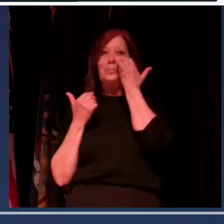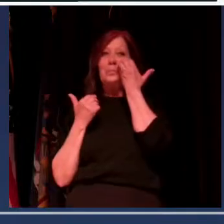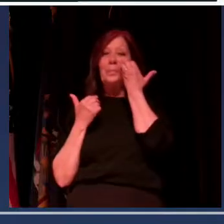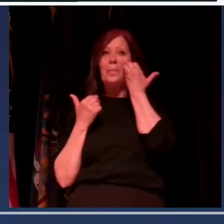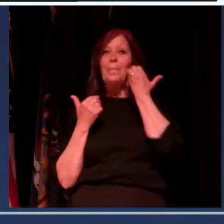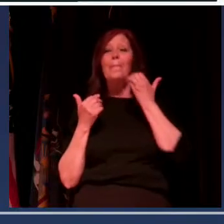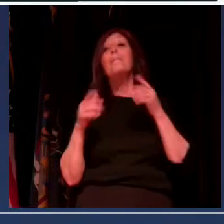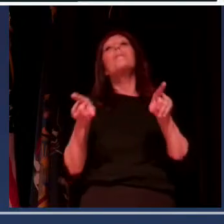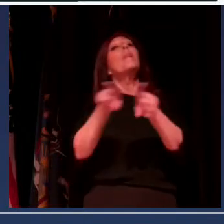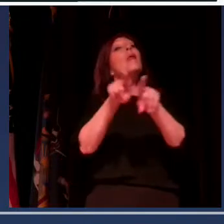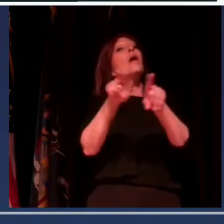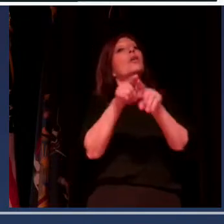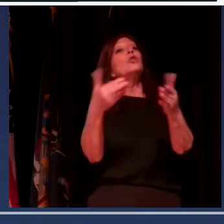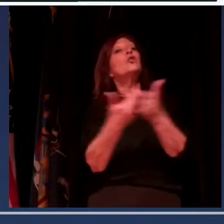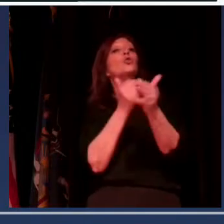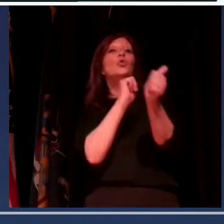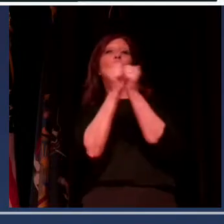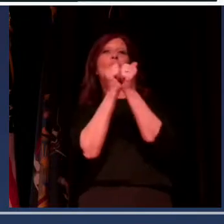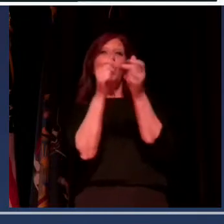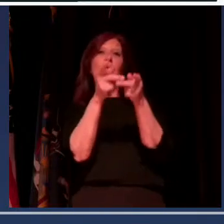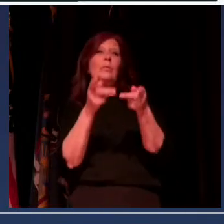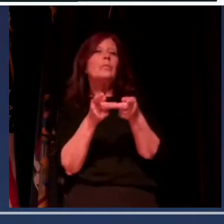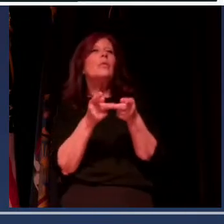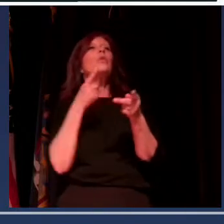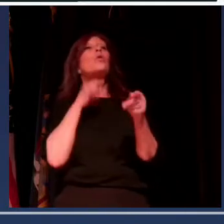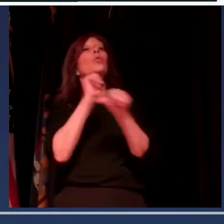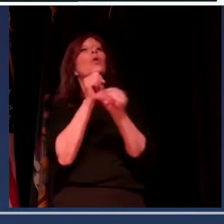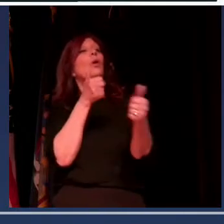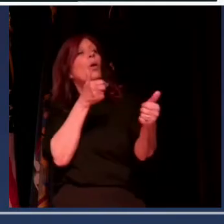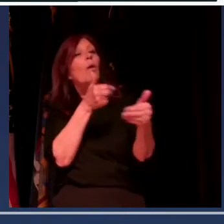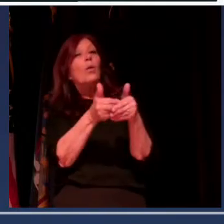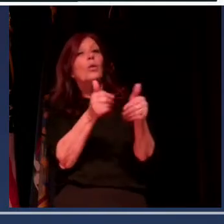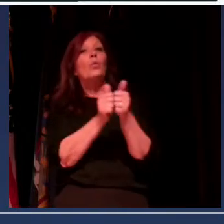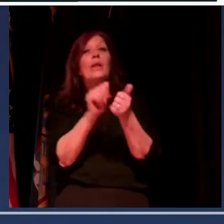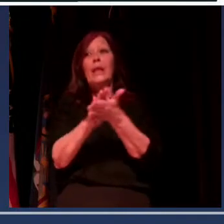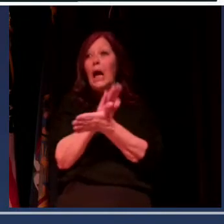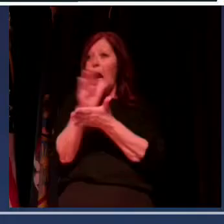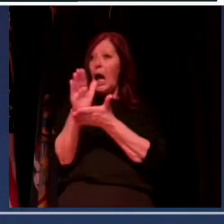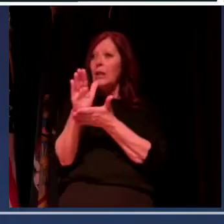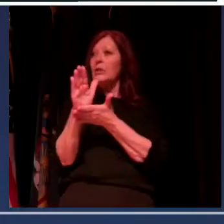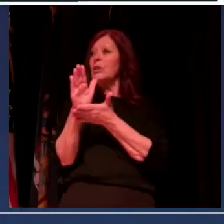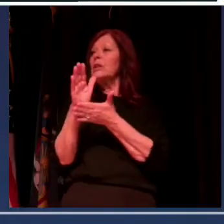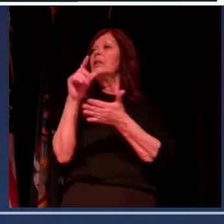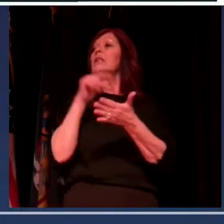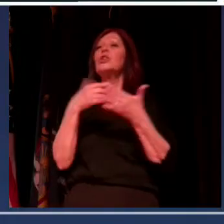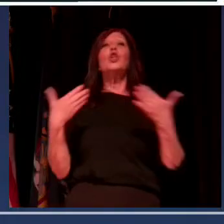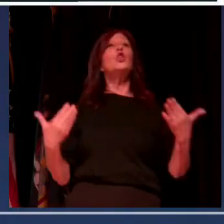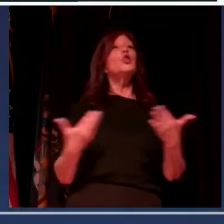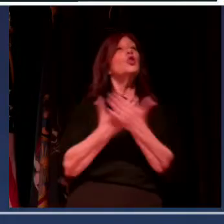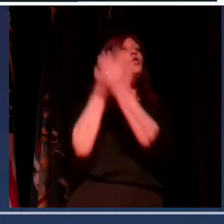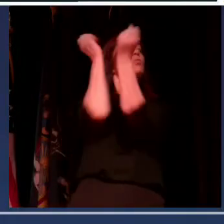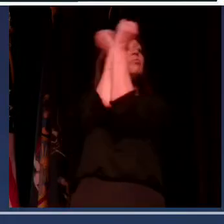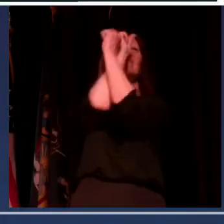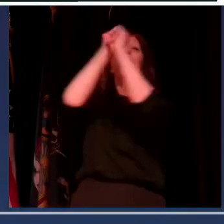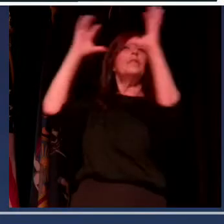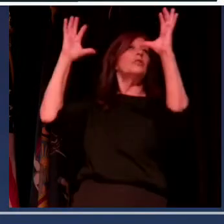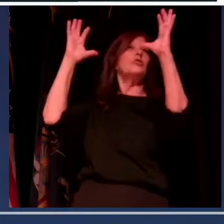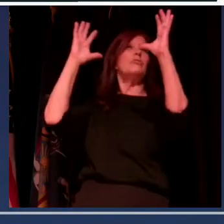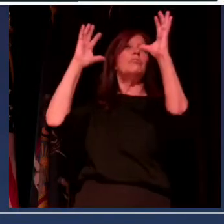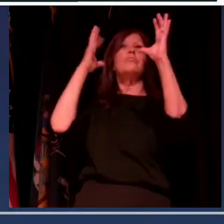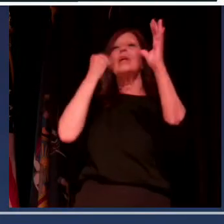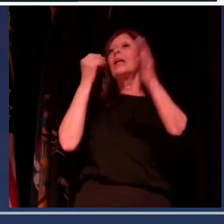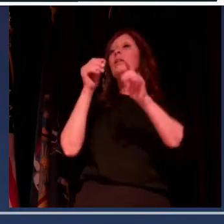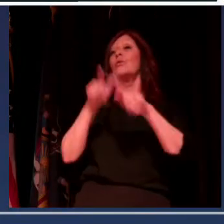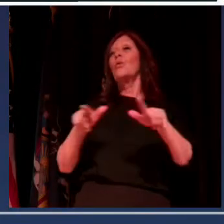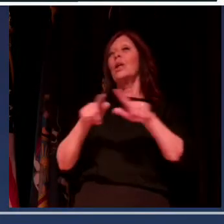In addition to these new sports facilities, we are working closely with the college as it embraces a bold new vision and location